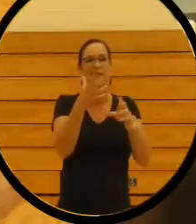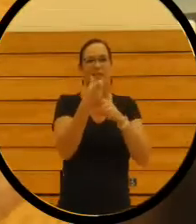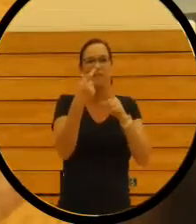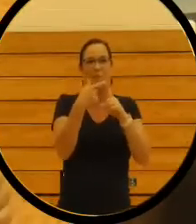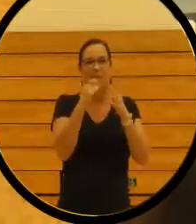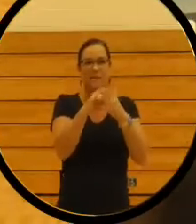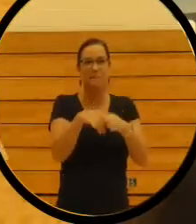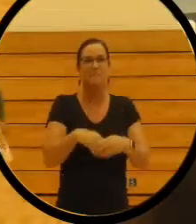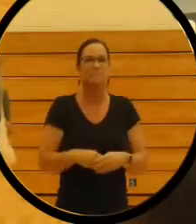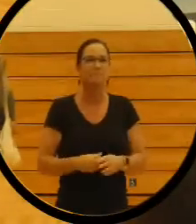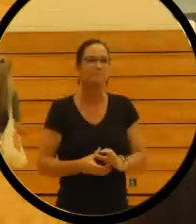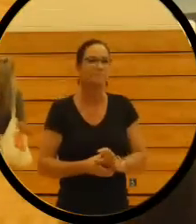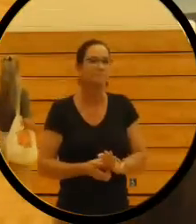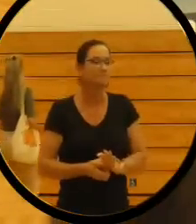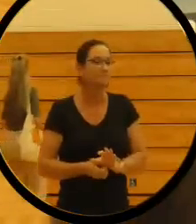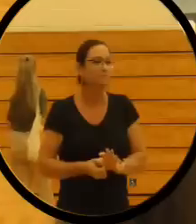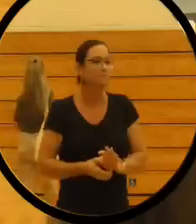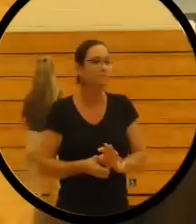from there.